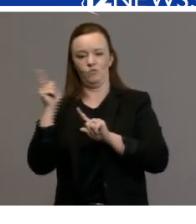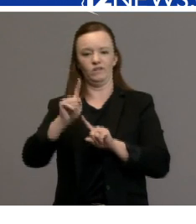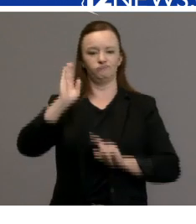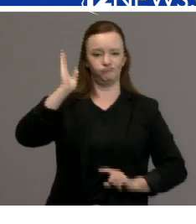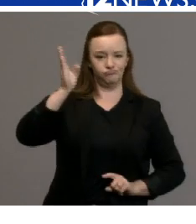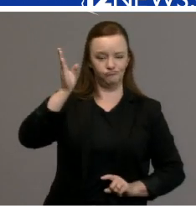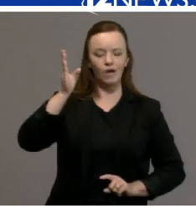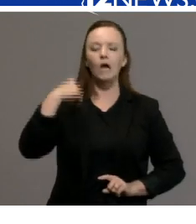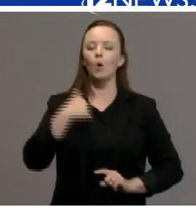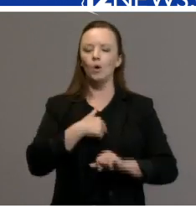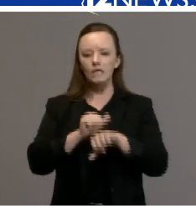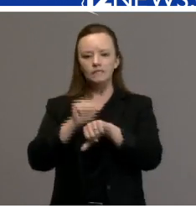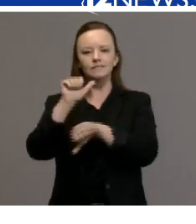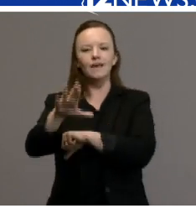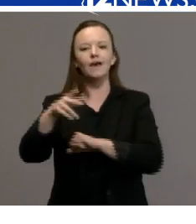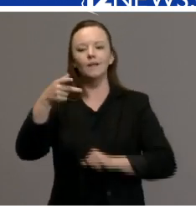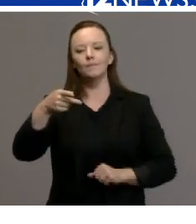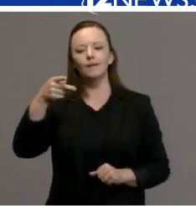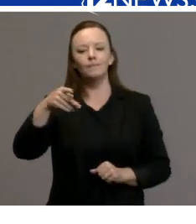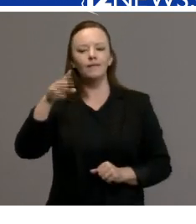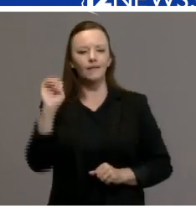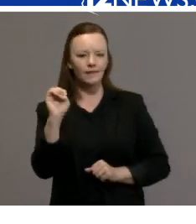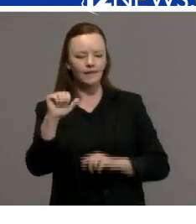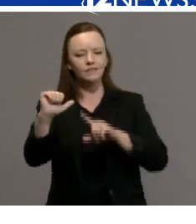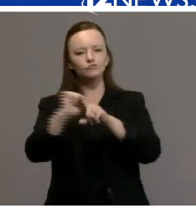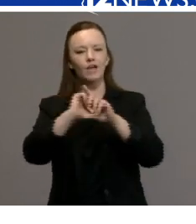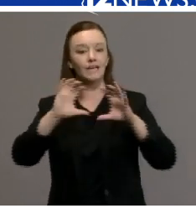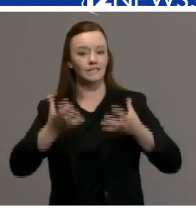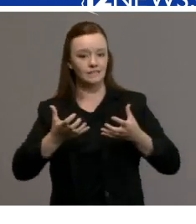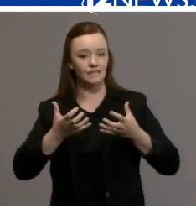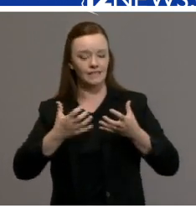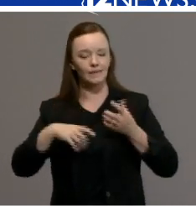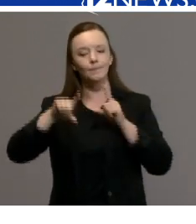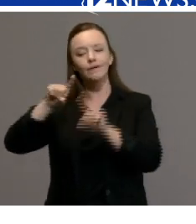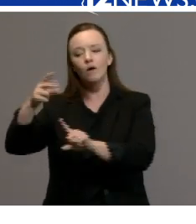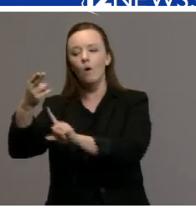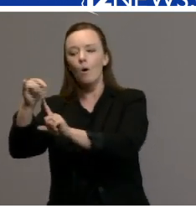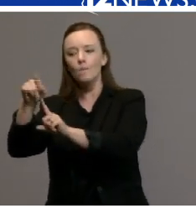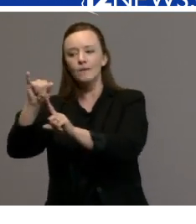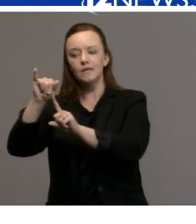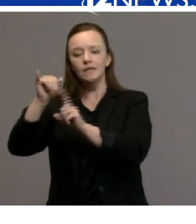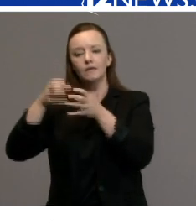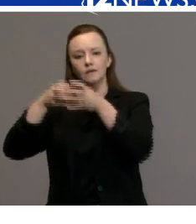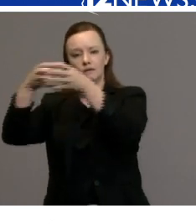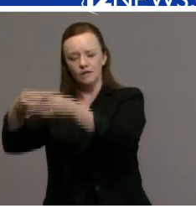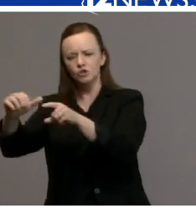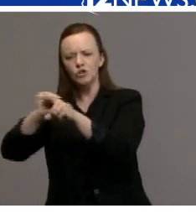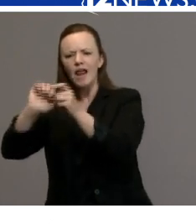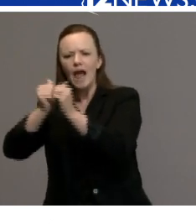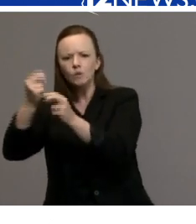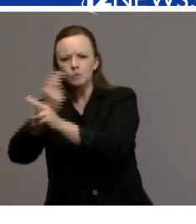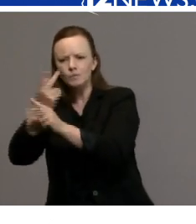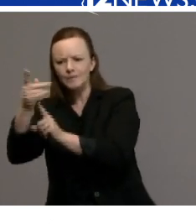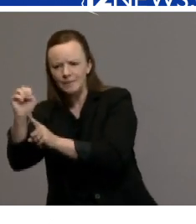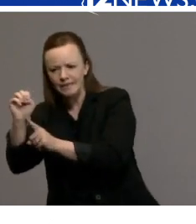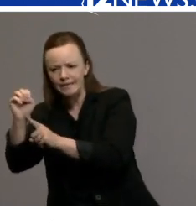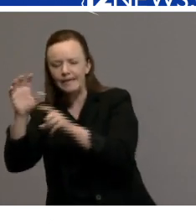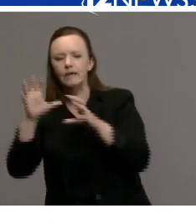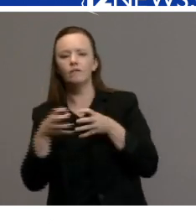Task Force Med to Hopi Nation as well as White Mountain Apache Tribe, as they have